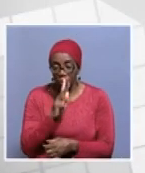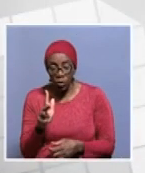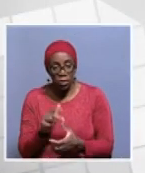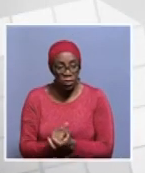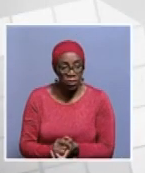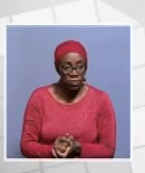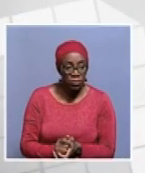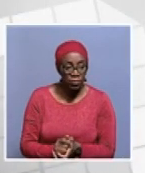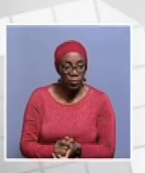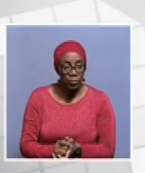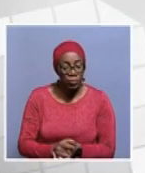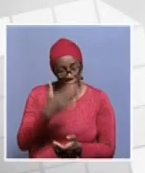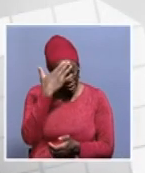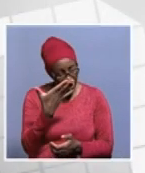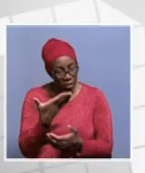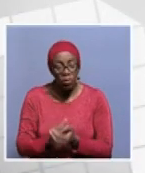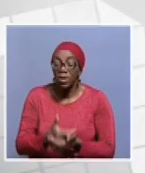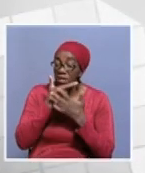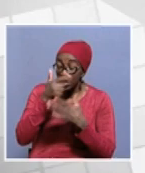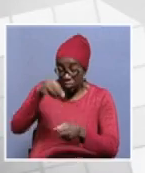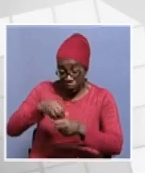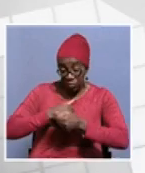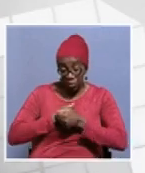very well and thank you so much for making the time to join us